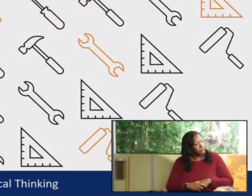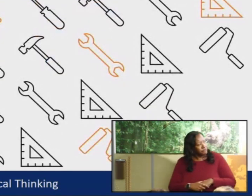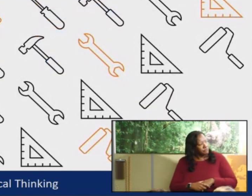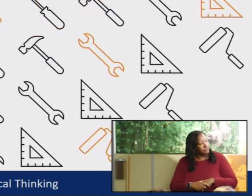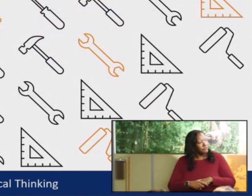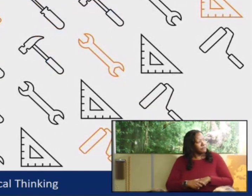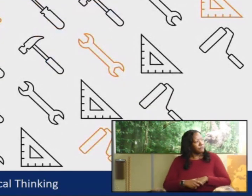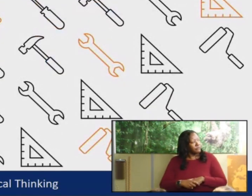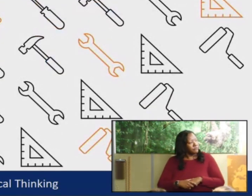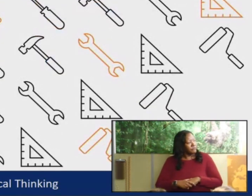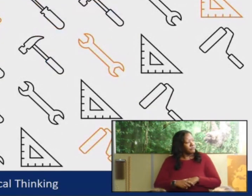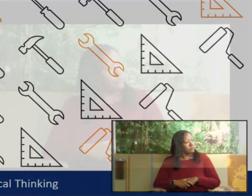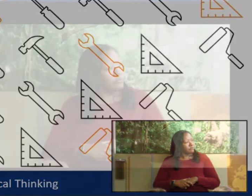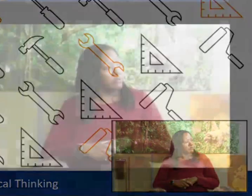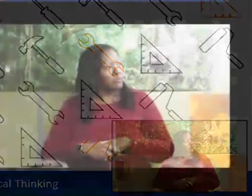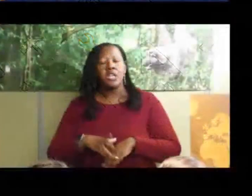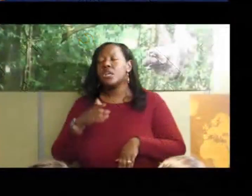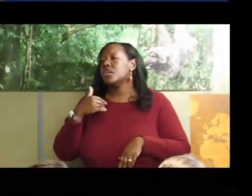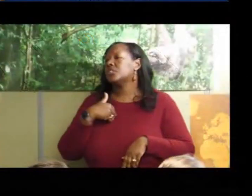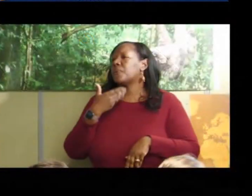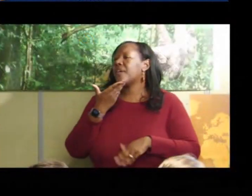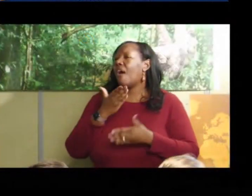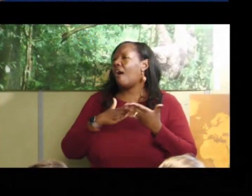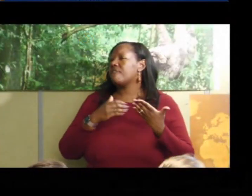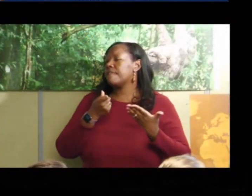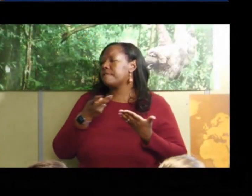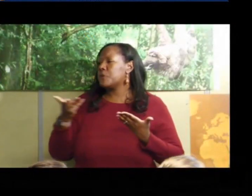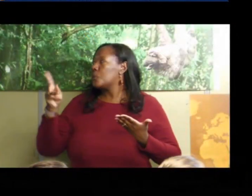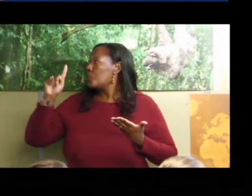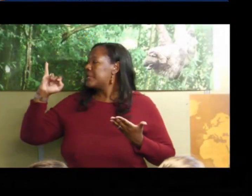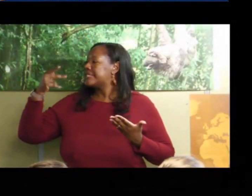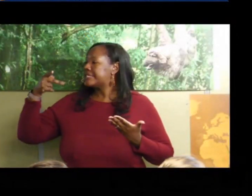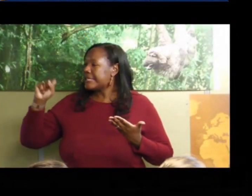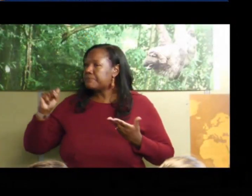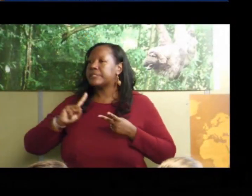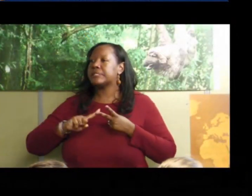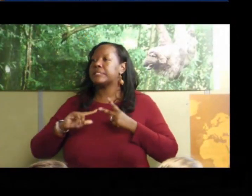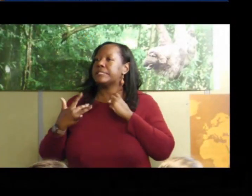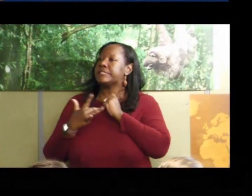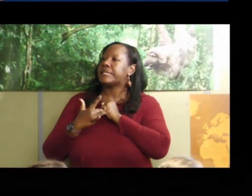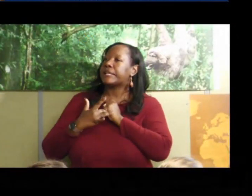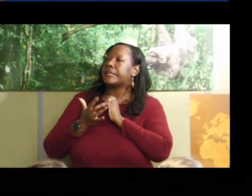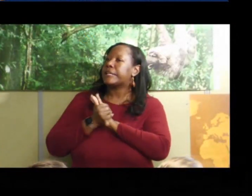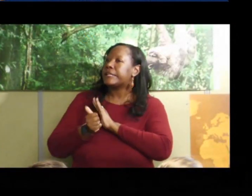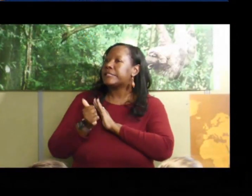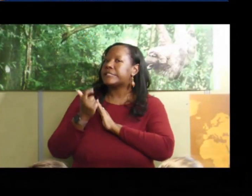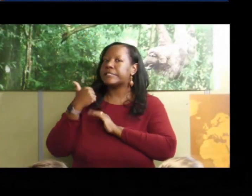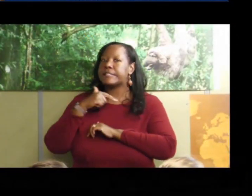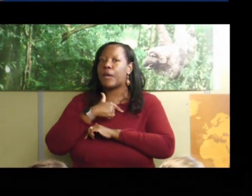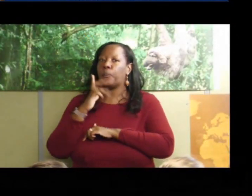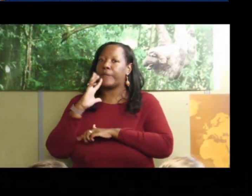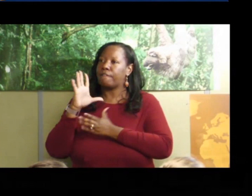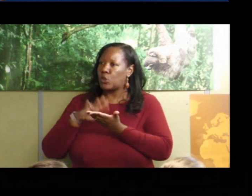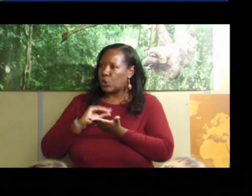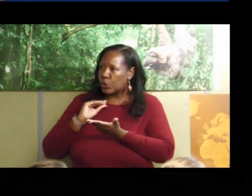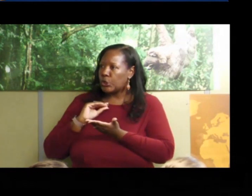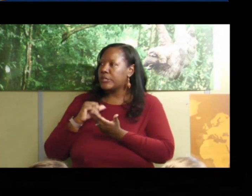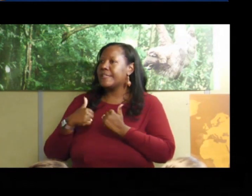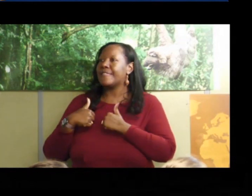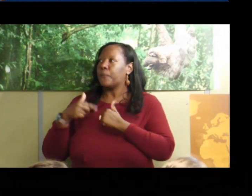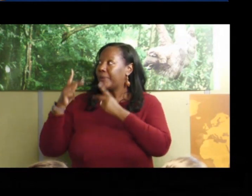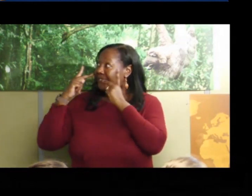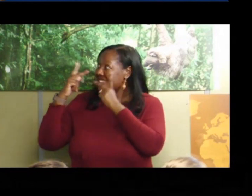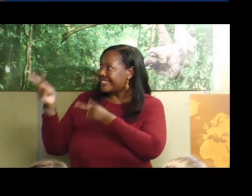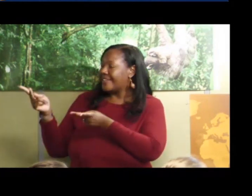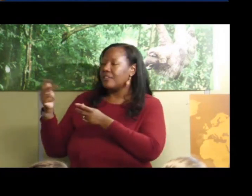So we wanted to share just some tips and techniques that we've learned over the years and have seen in other exhibitions that can